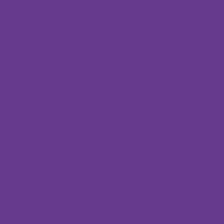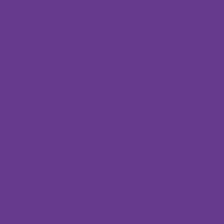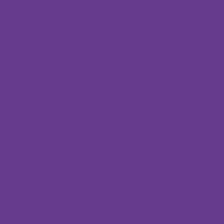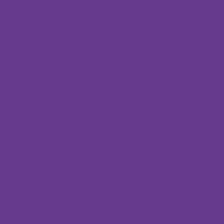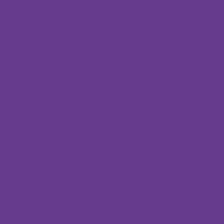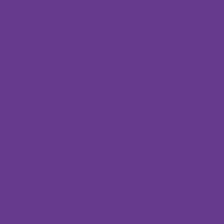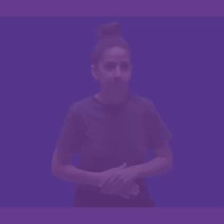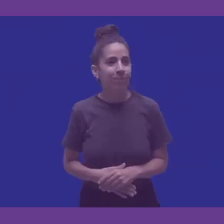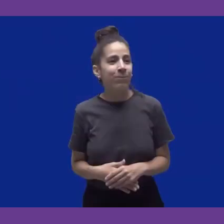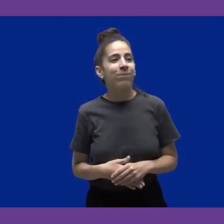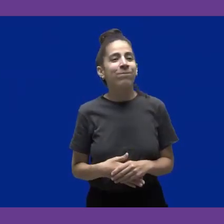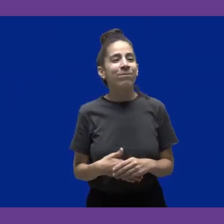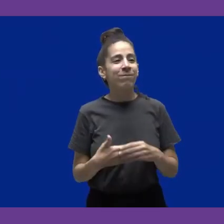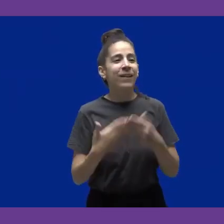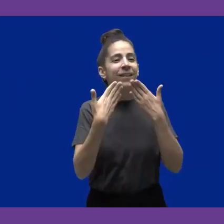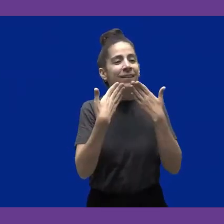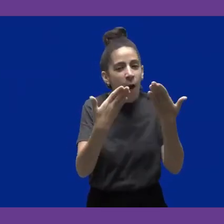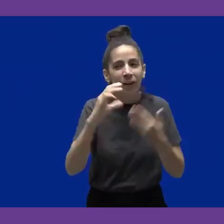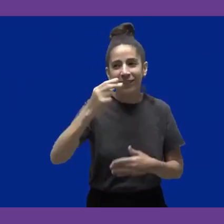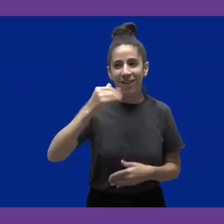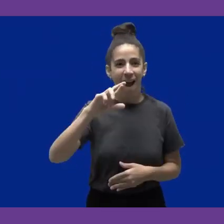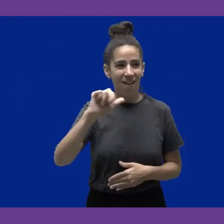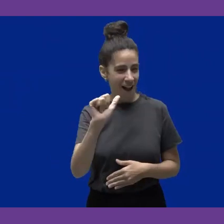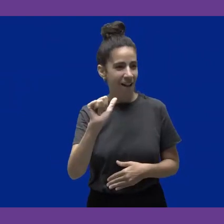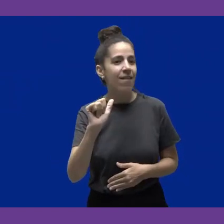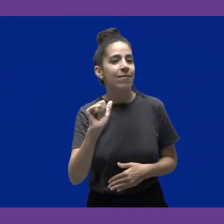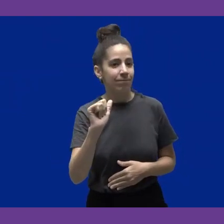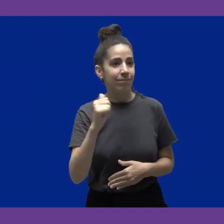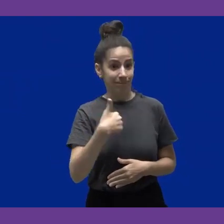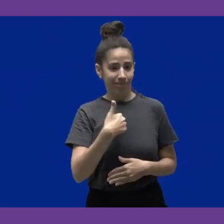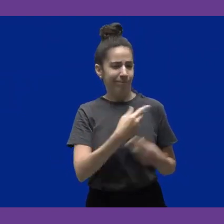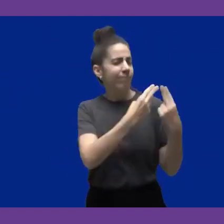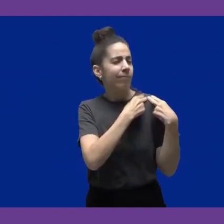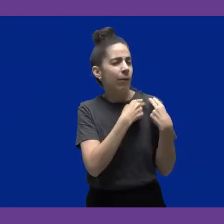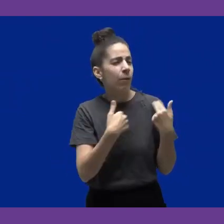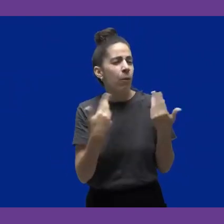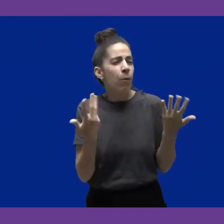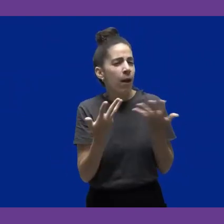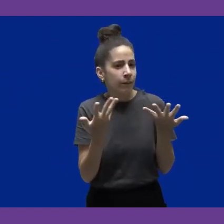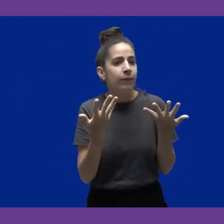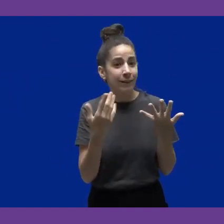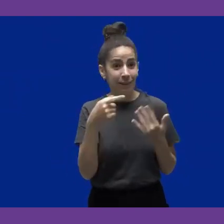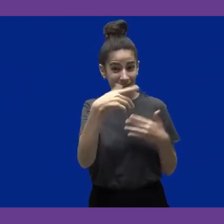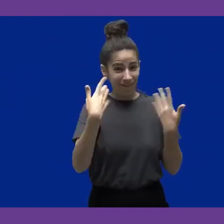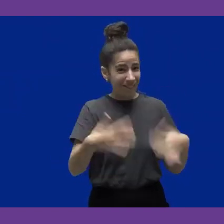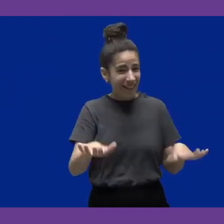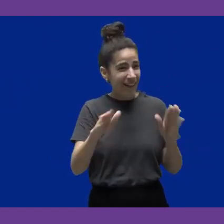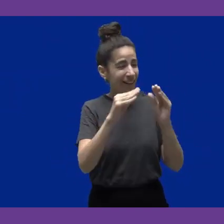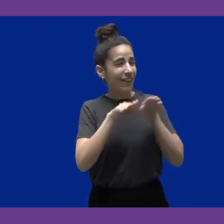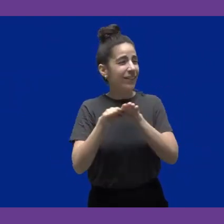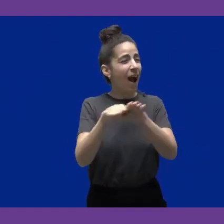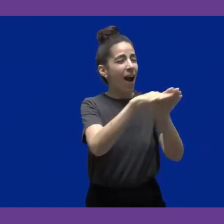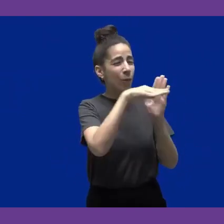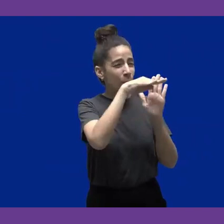standardization documents that are being developed to support the European Accessibility Act, and very important in this workshop,